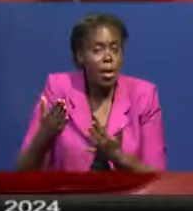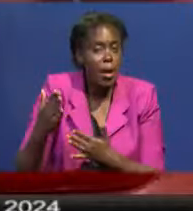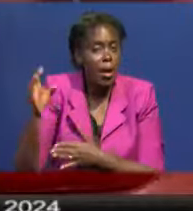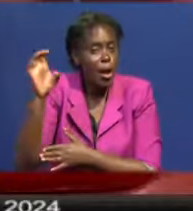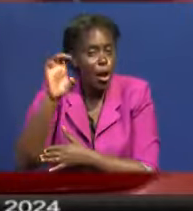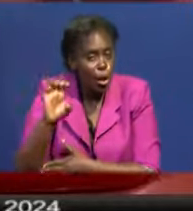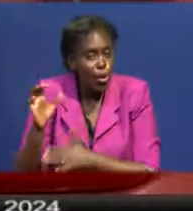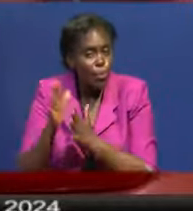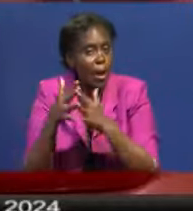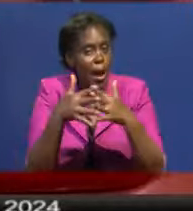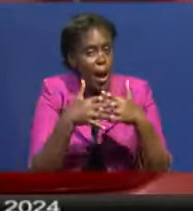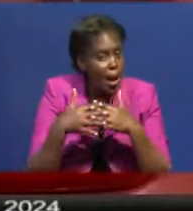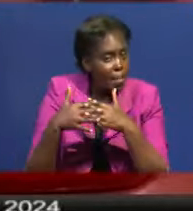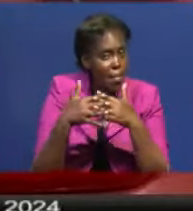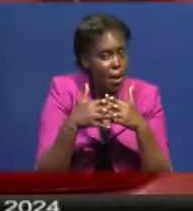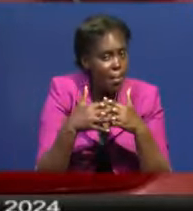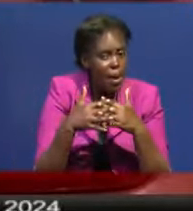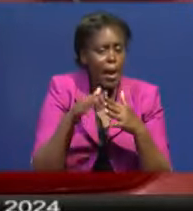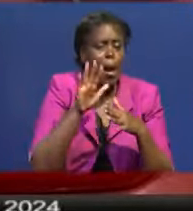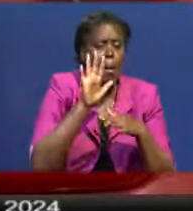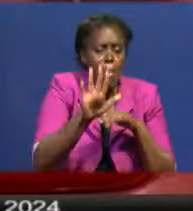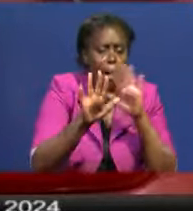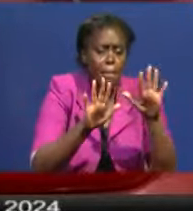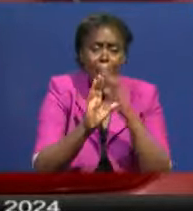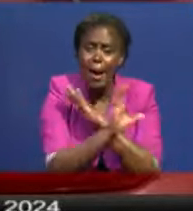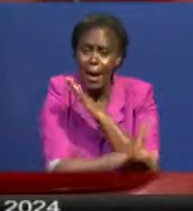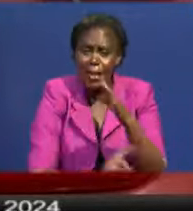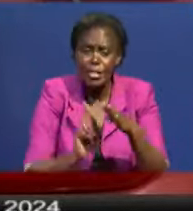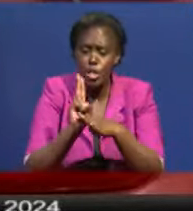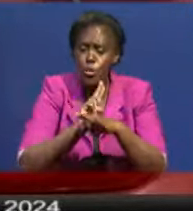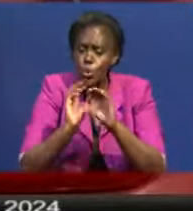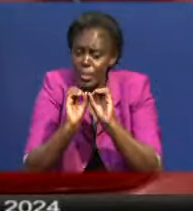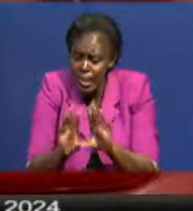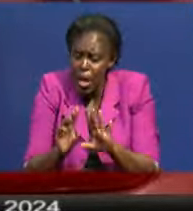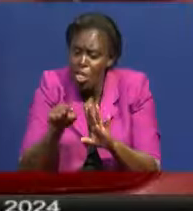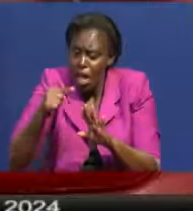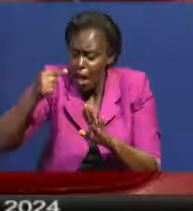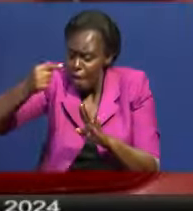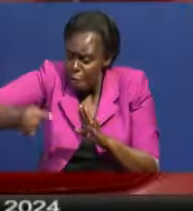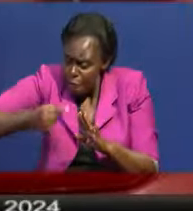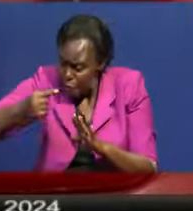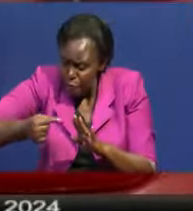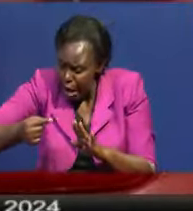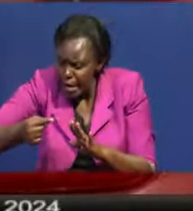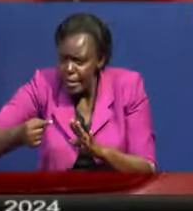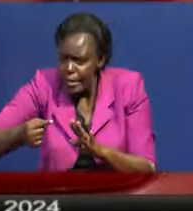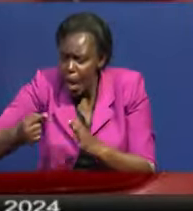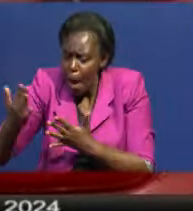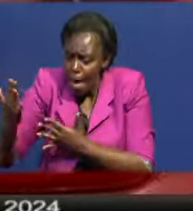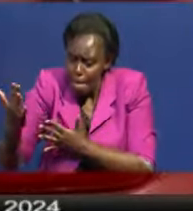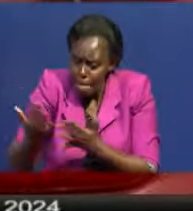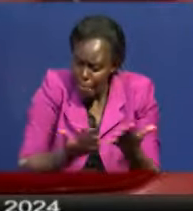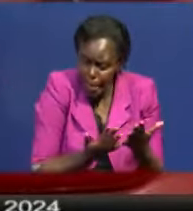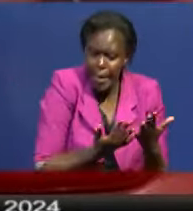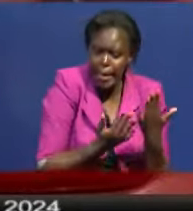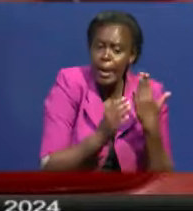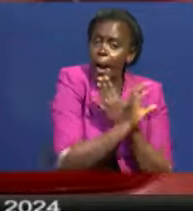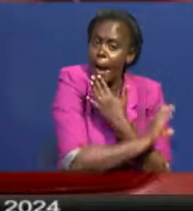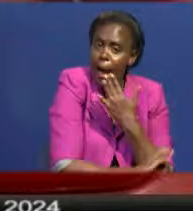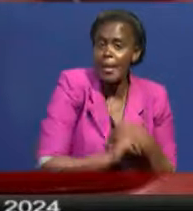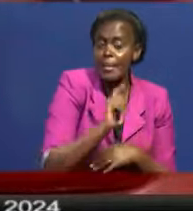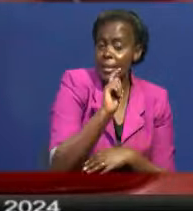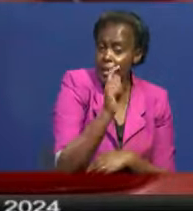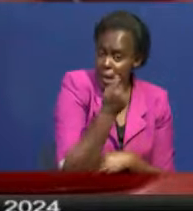But in those countries, they are not allowed to be used. They are allowed to manufacture them for export to foolish countries like